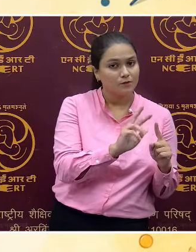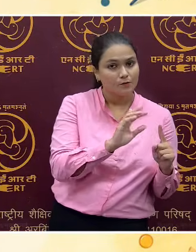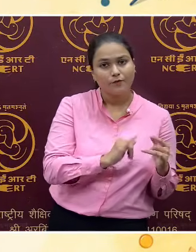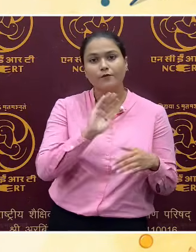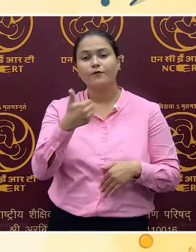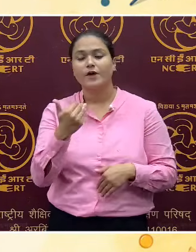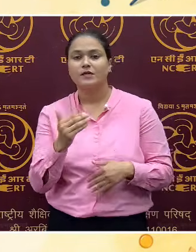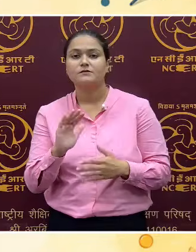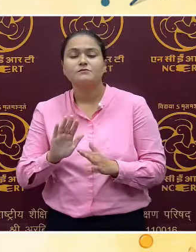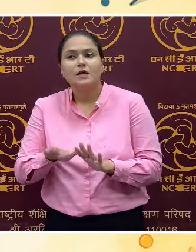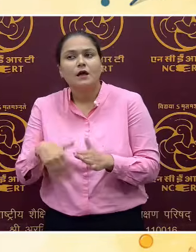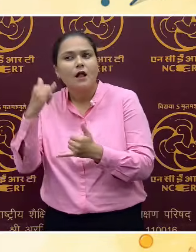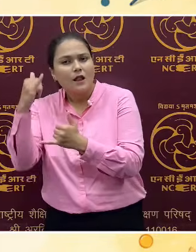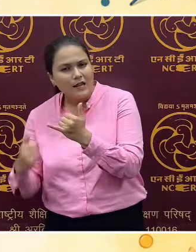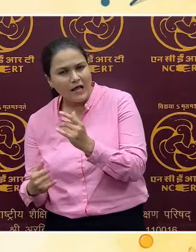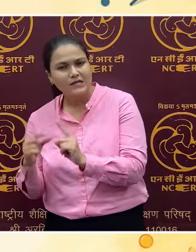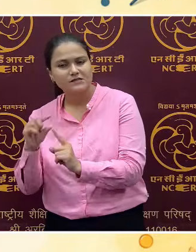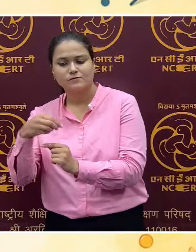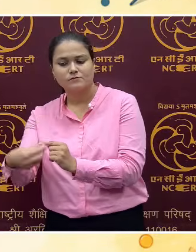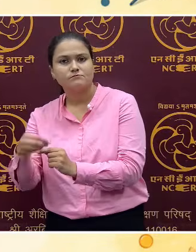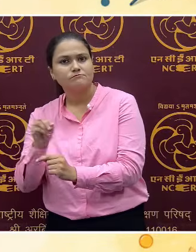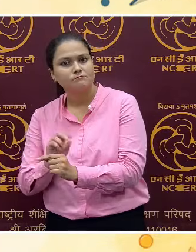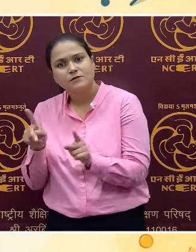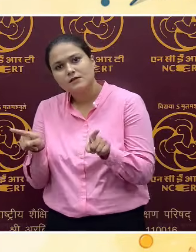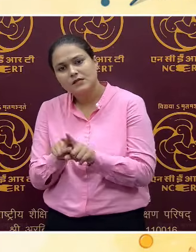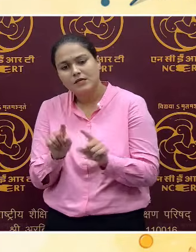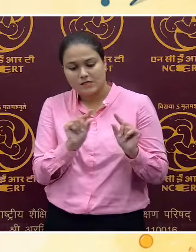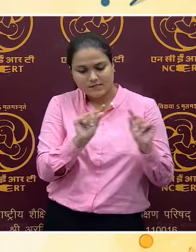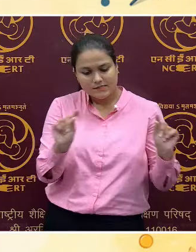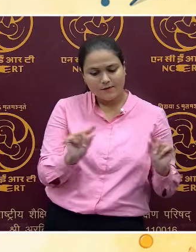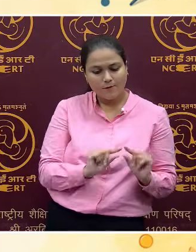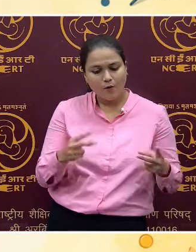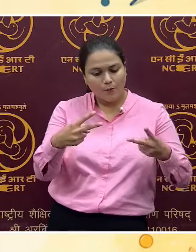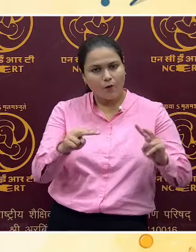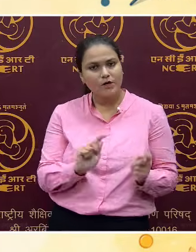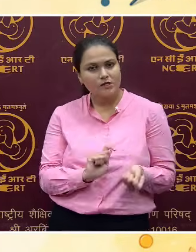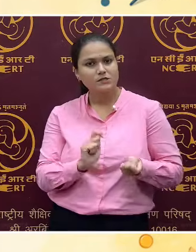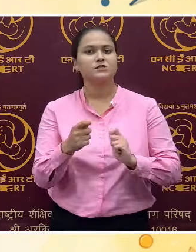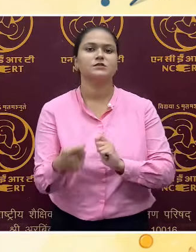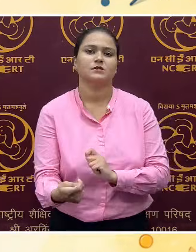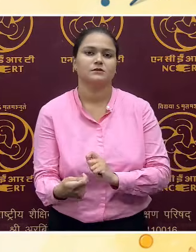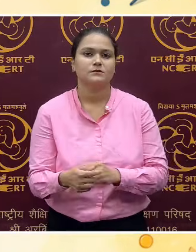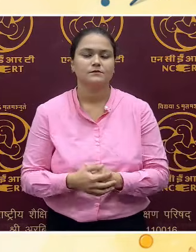who eats a banana to this sentence, the answer would be George.